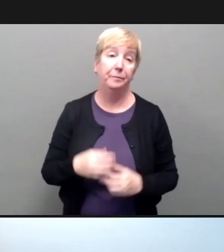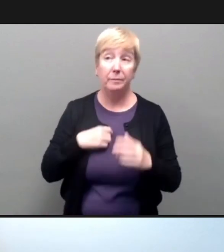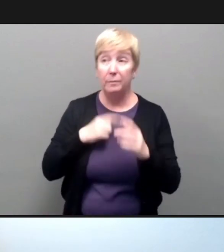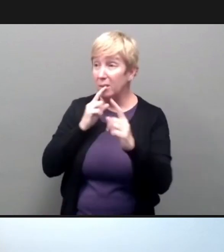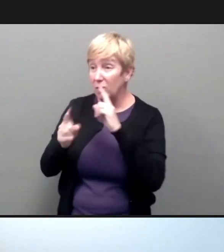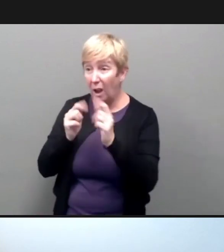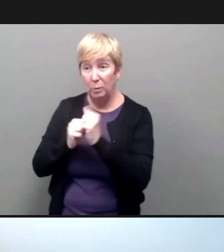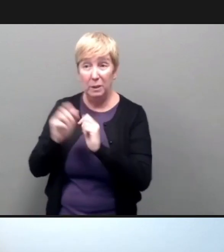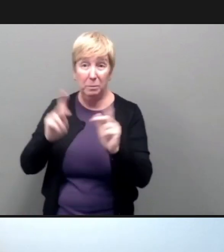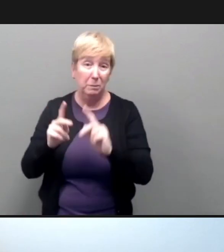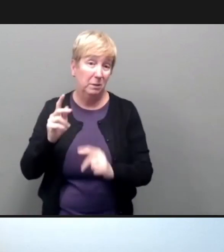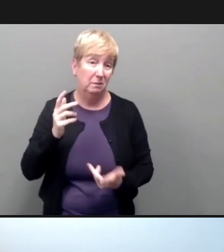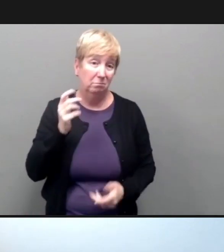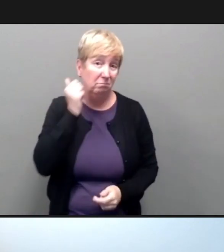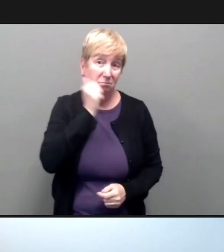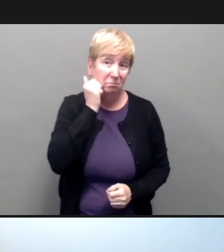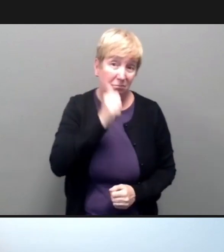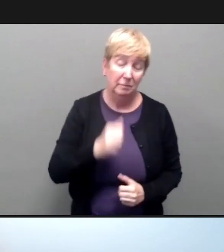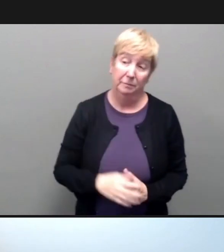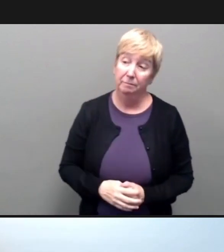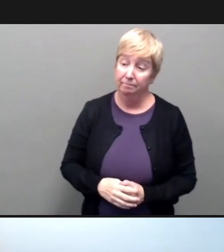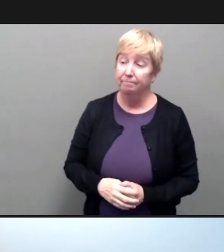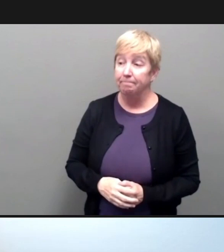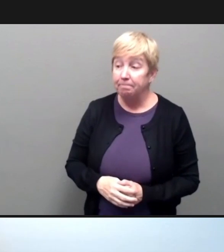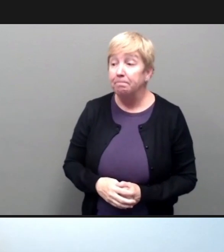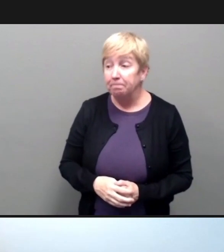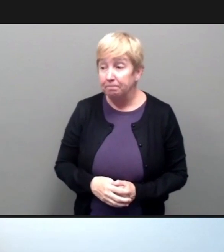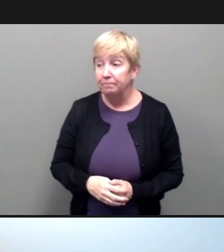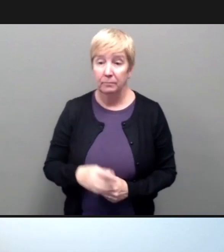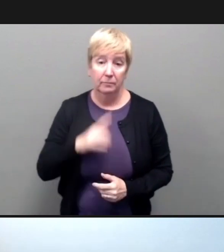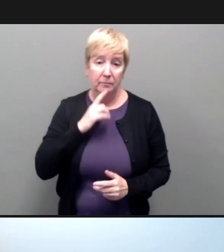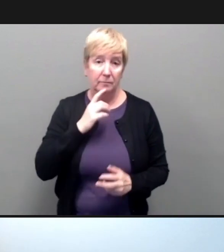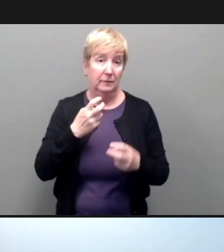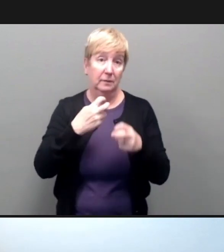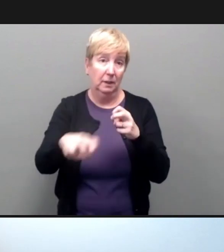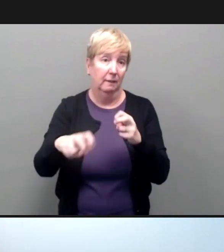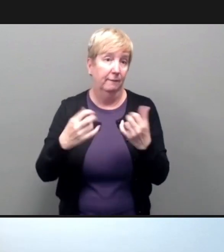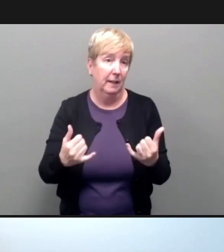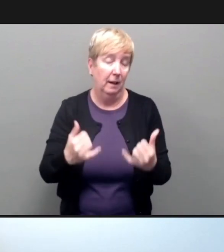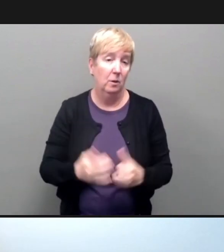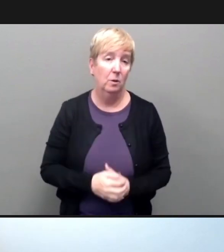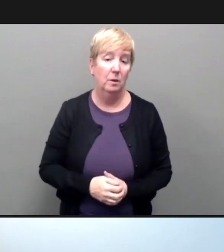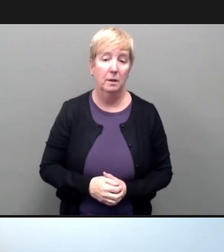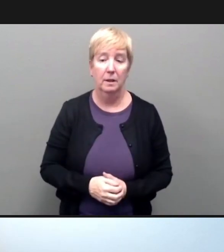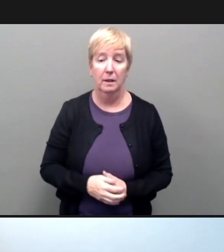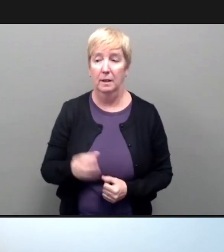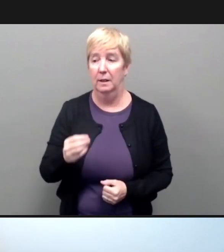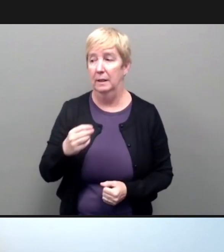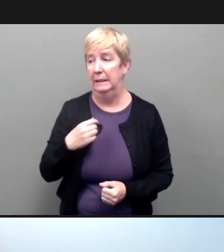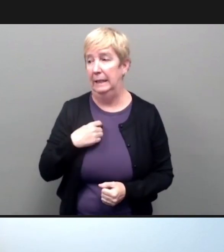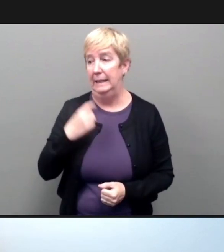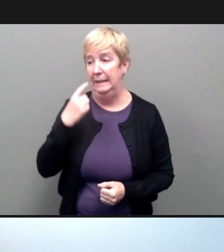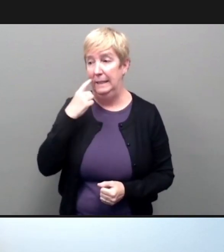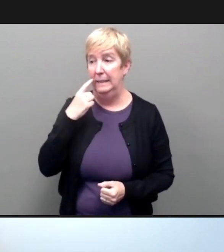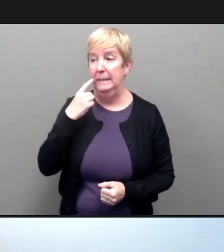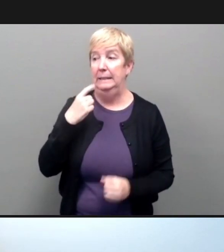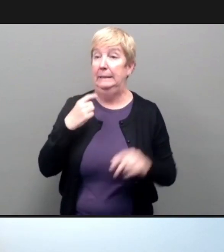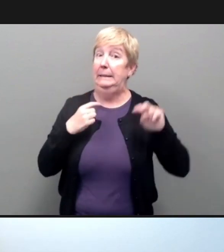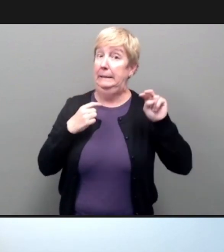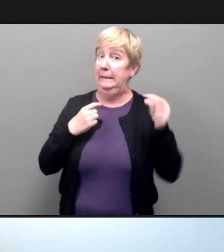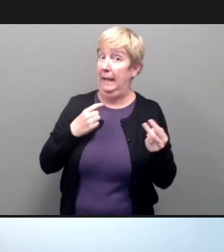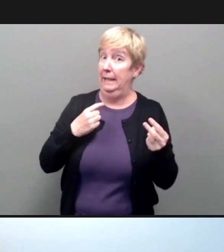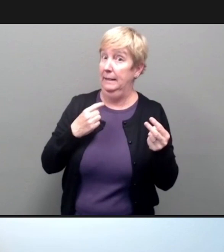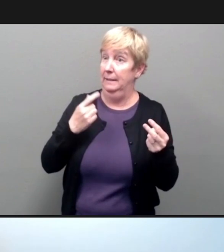is really very, very tough. And I think the other thing people could do